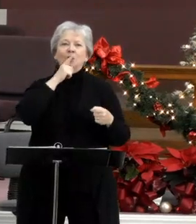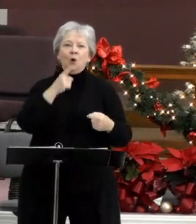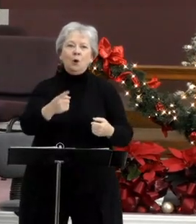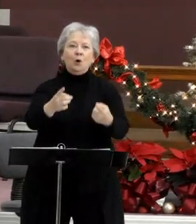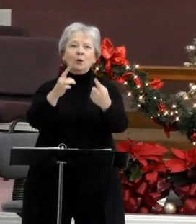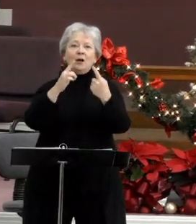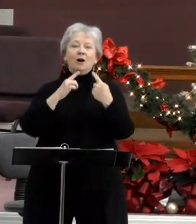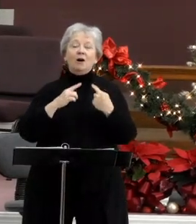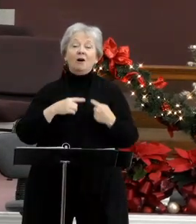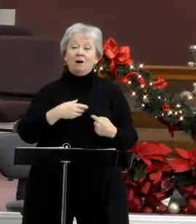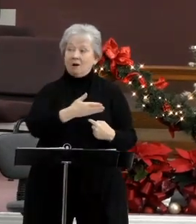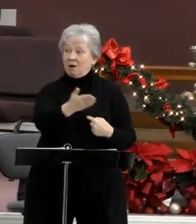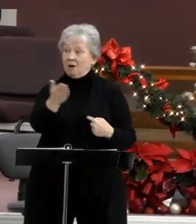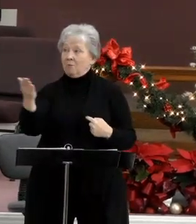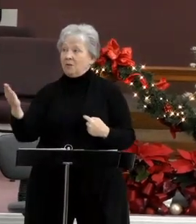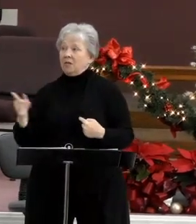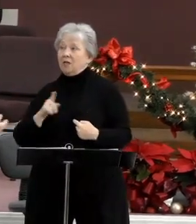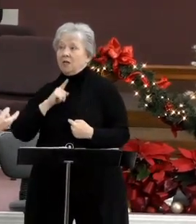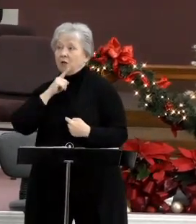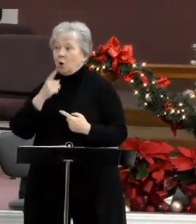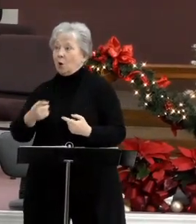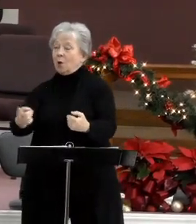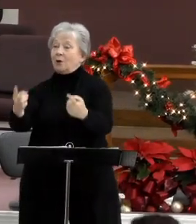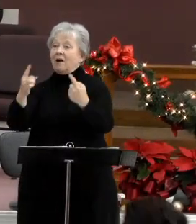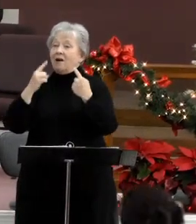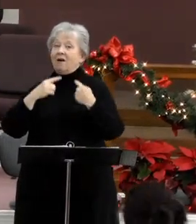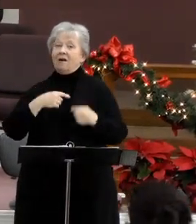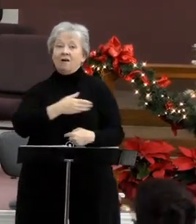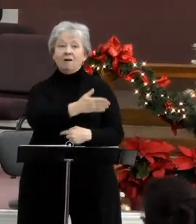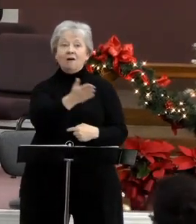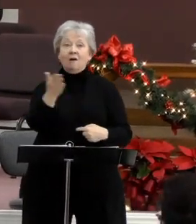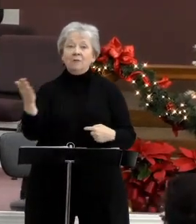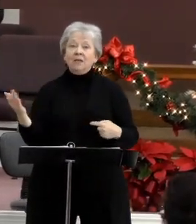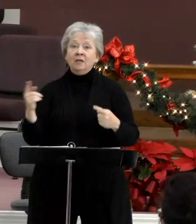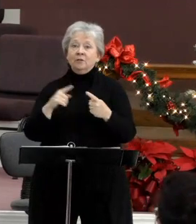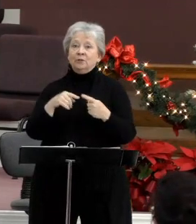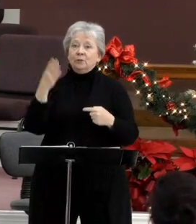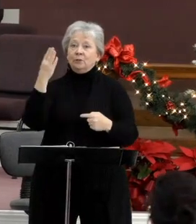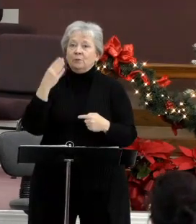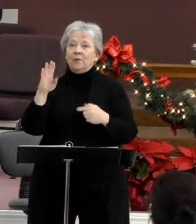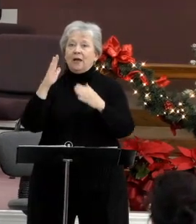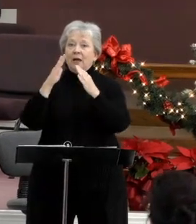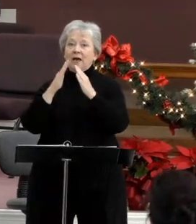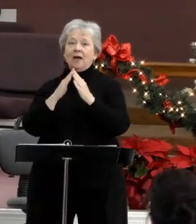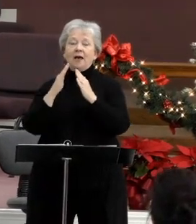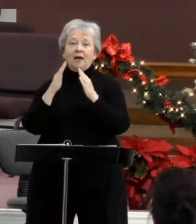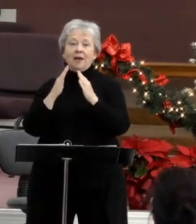triumphant. O come ye, O come ye to